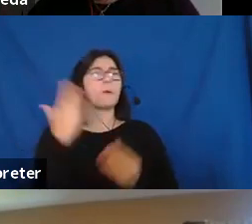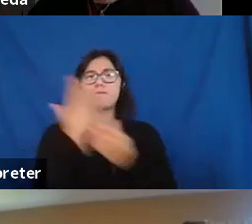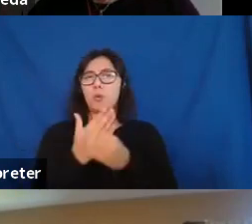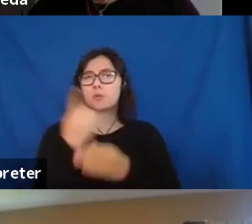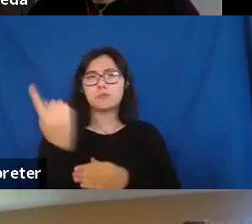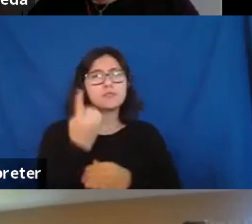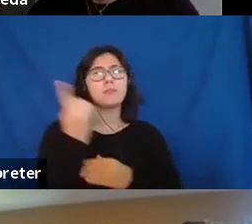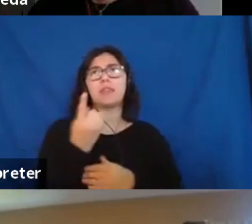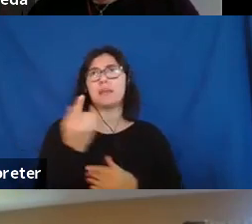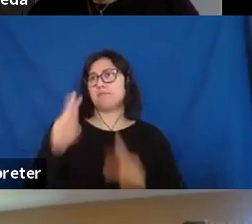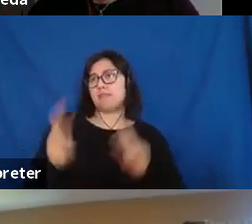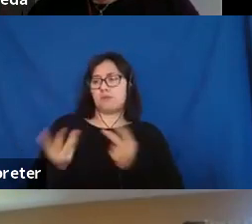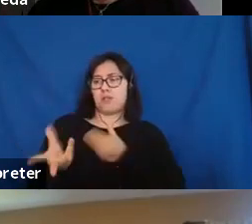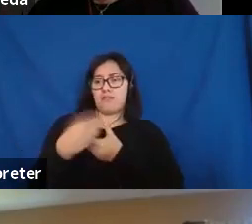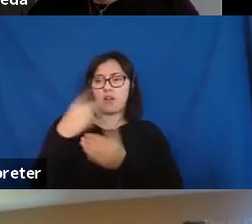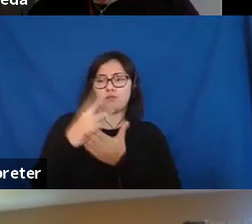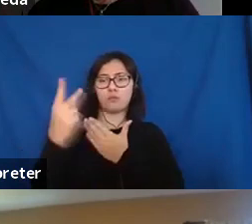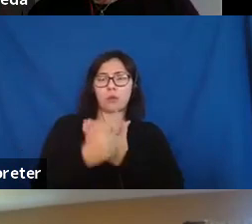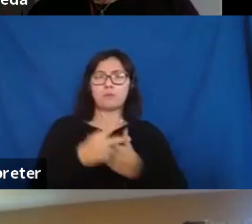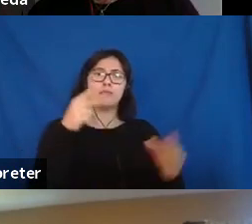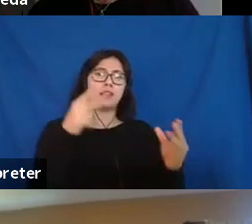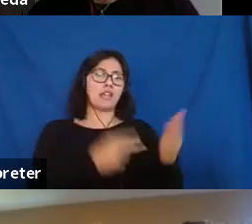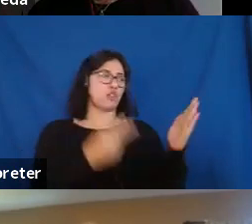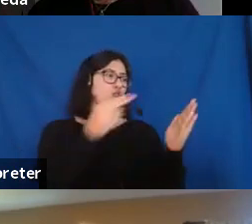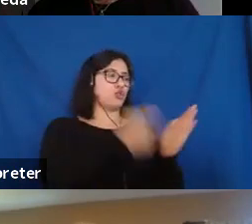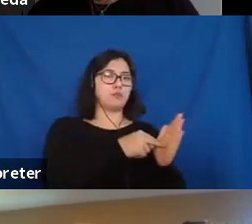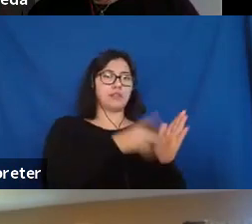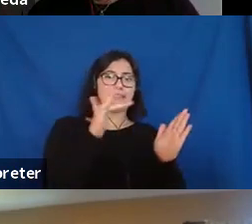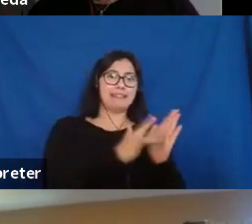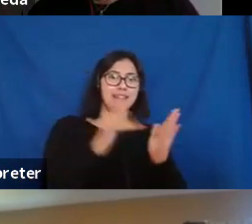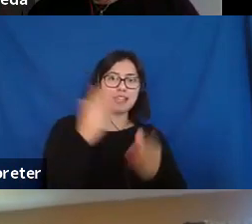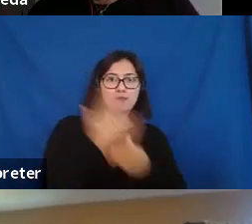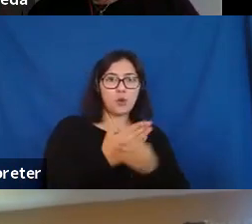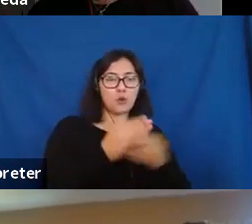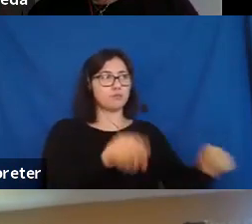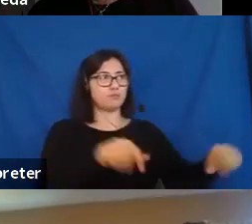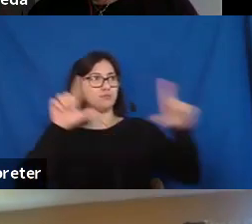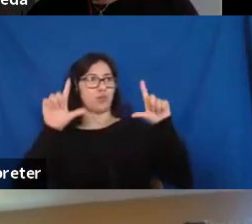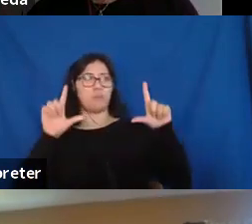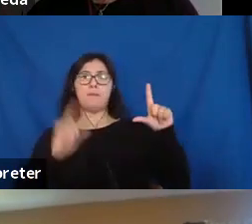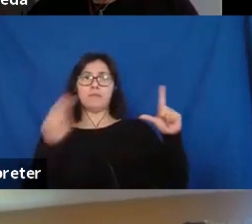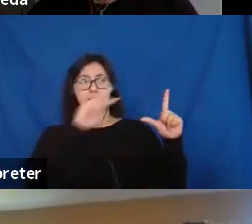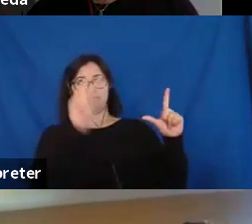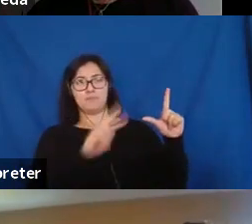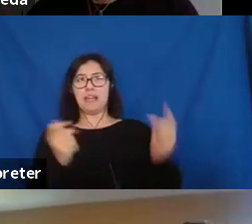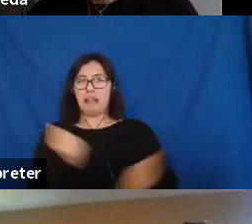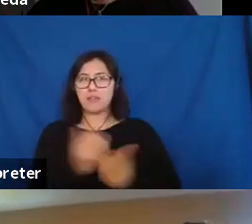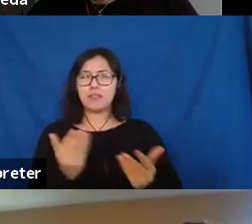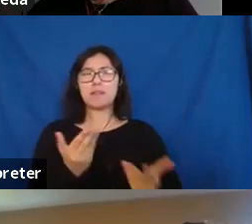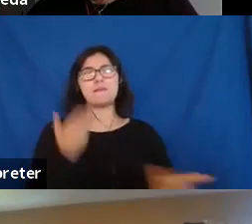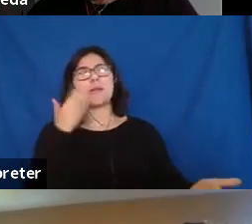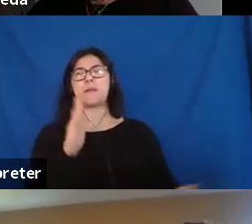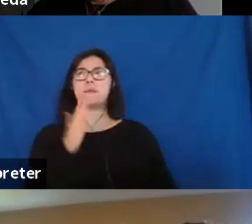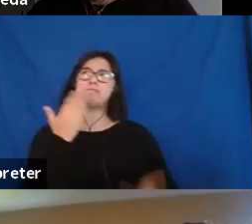people can open up when they're in their groups, and I have to leave Zoom to go to their email to see the PowerPoint? So here's a